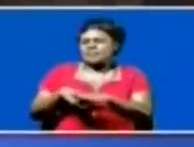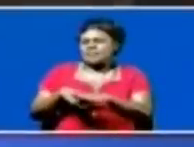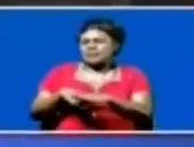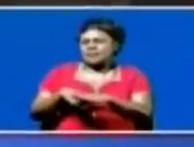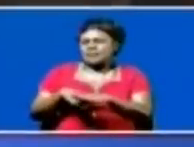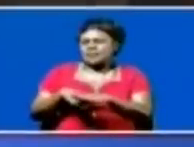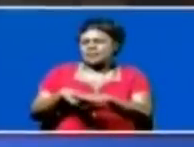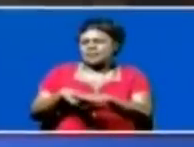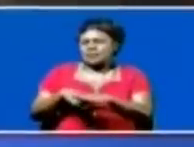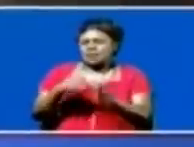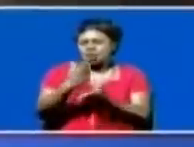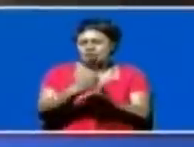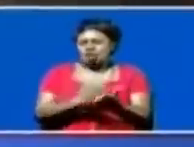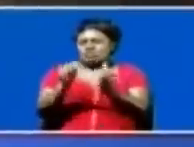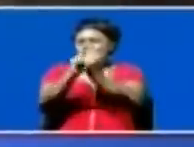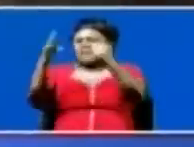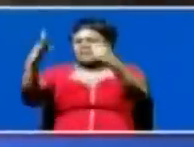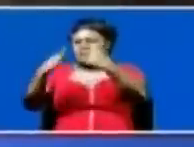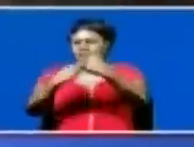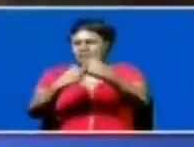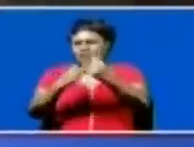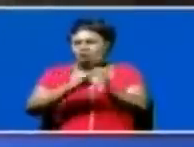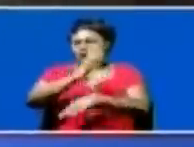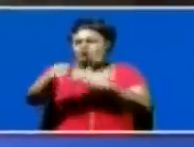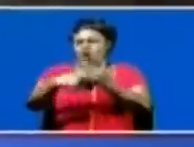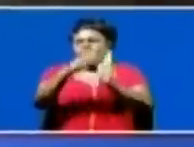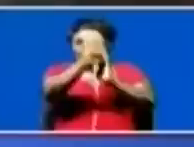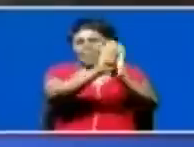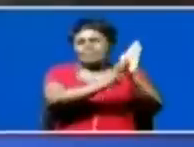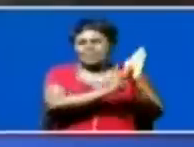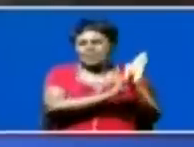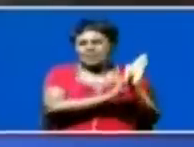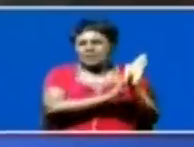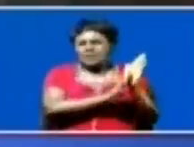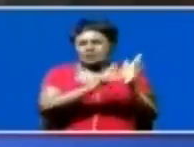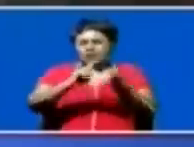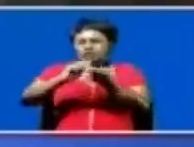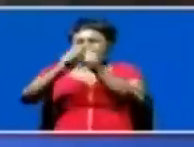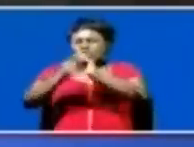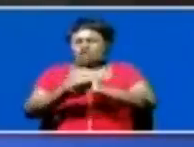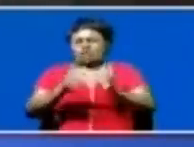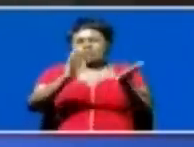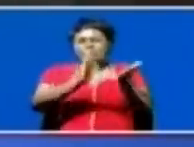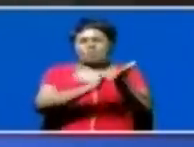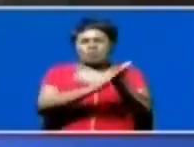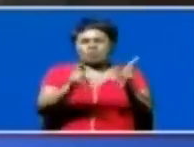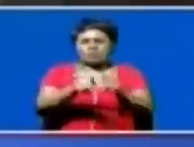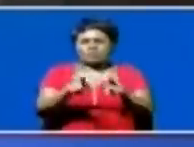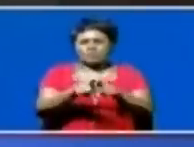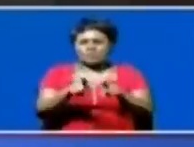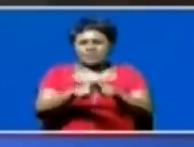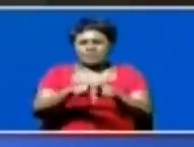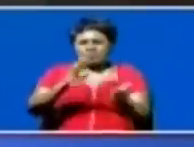Which is that clause 18 of the bill be amended as proposed in the